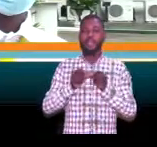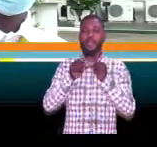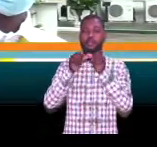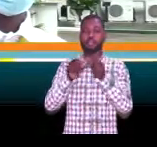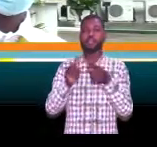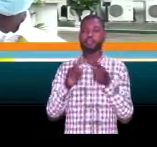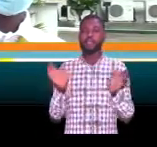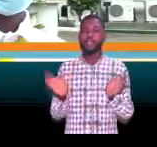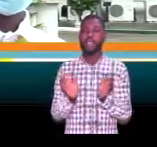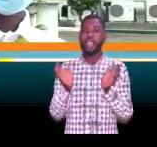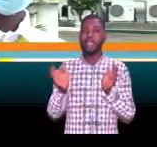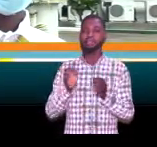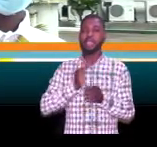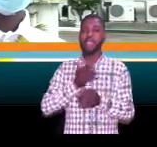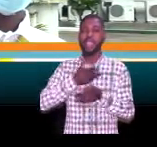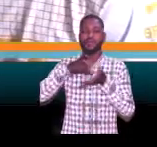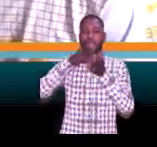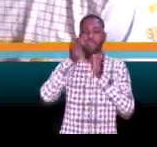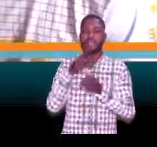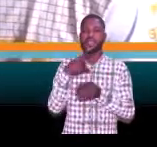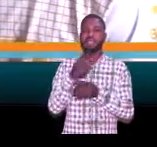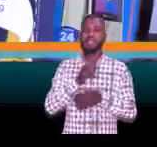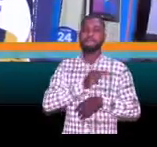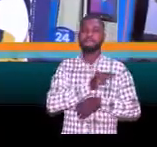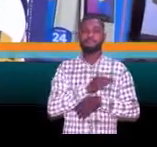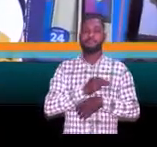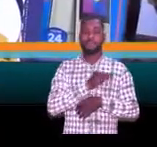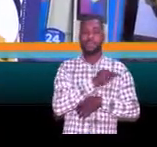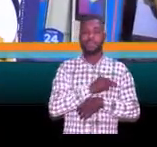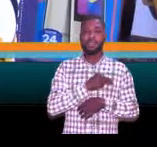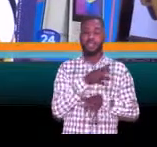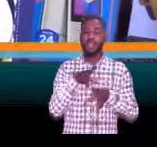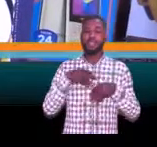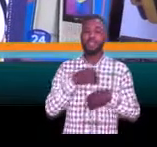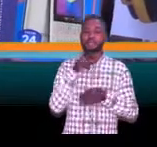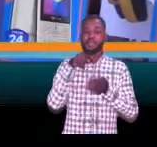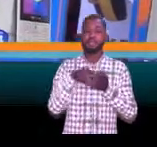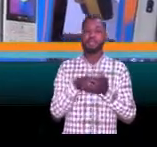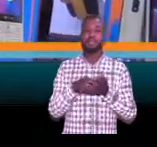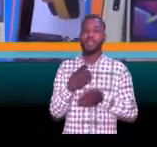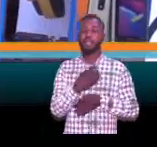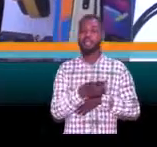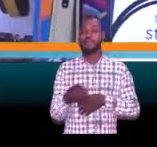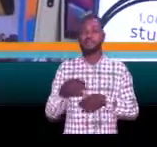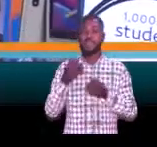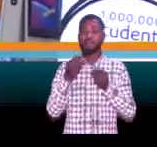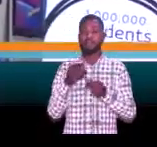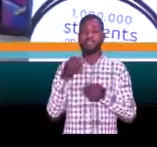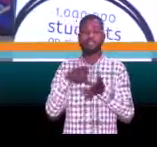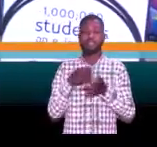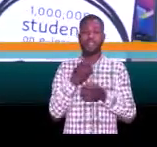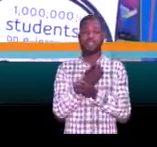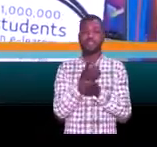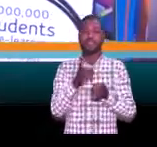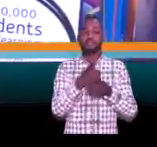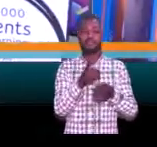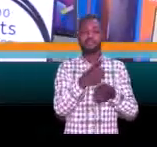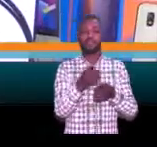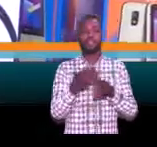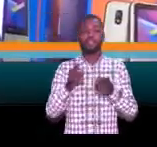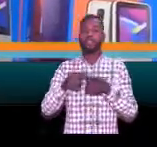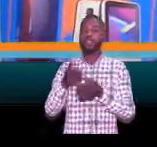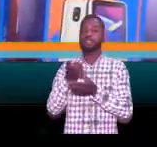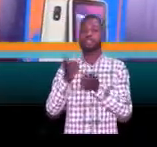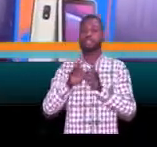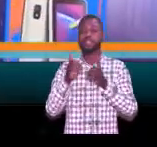to enhance our learning. The ministry, upon receipt of these devices, immediately distributed to the districts, who